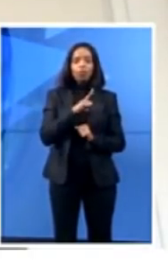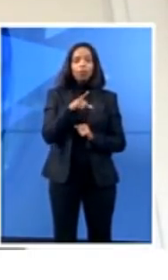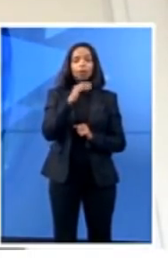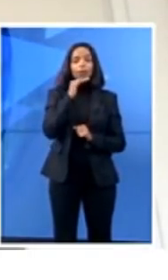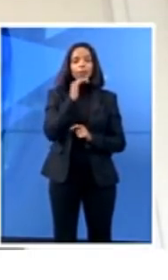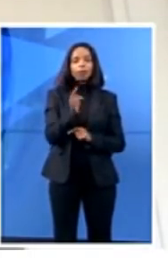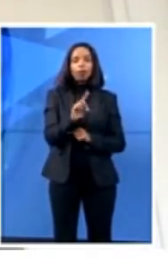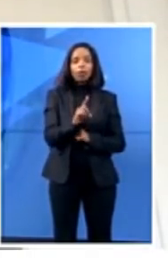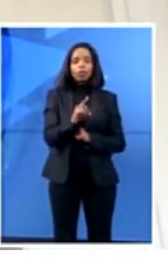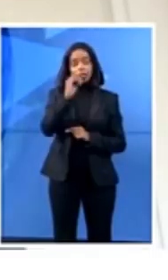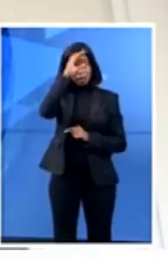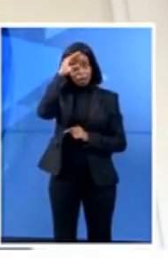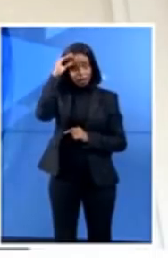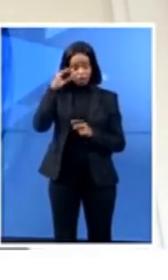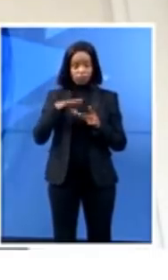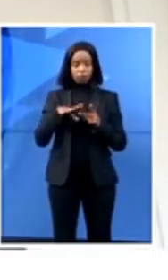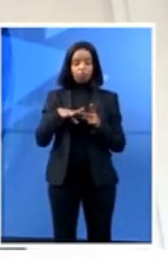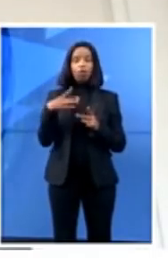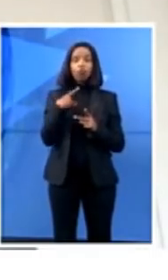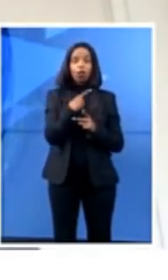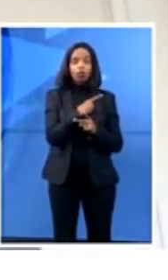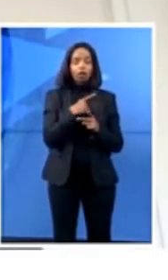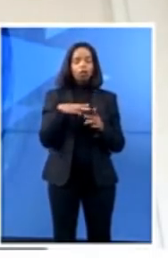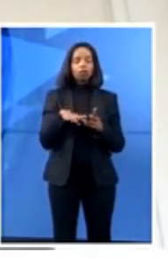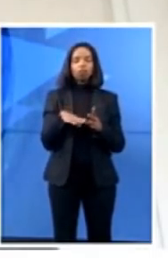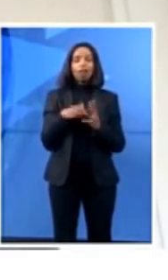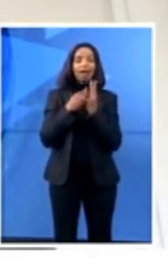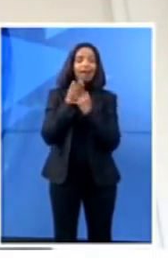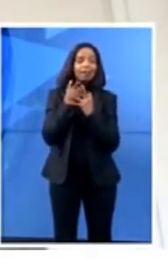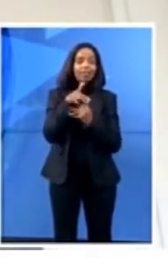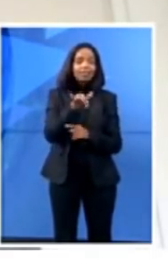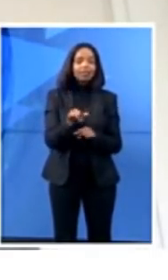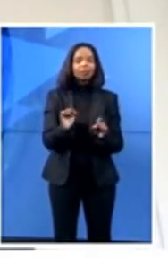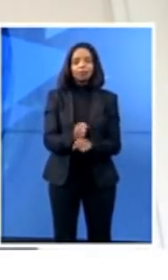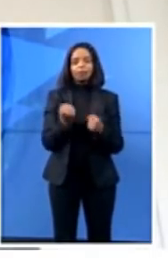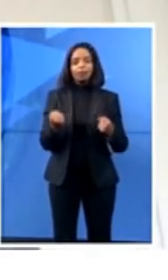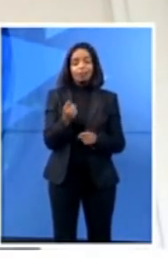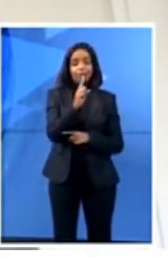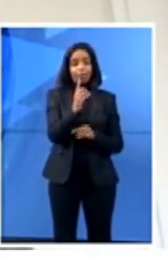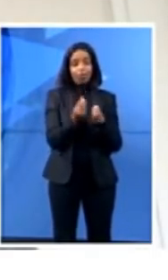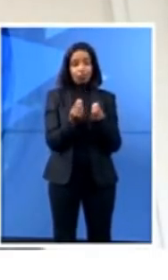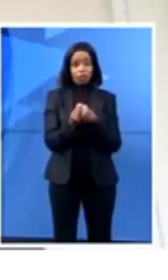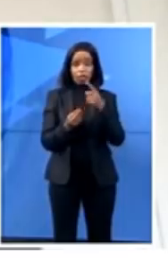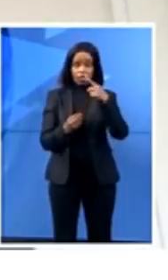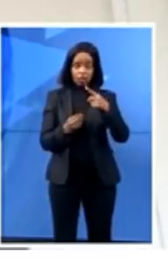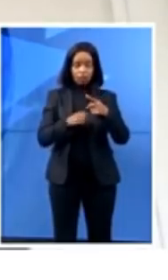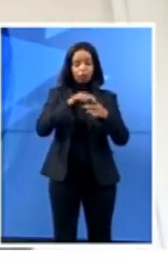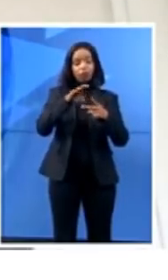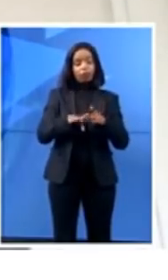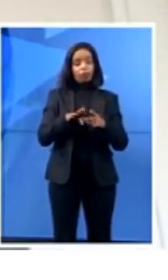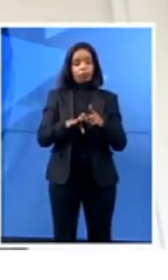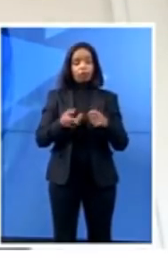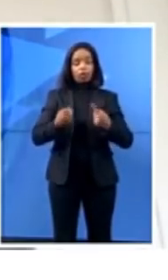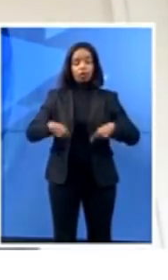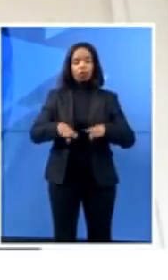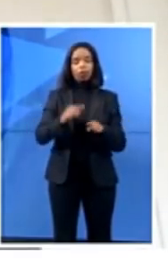who's not going to have access to that. So that's the first thing. The second thing is that we definitely know that when people have symptoms,